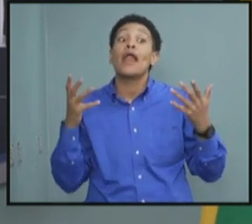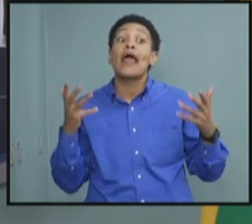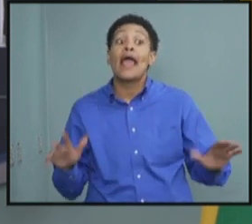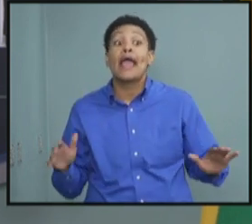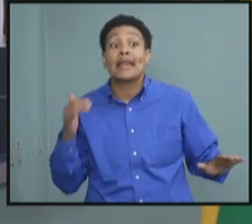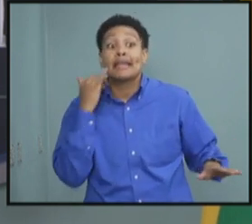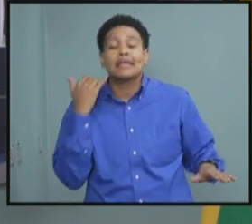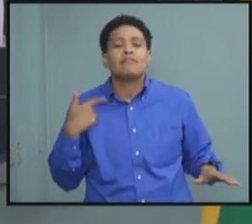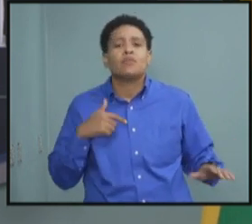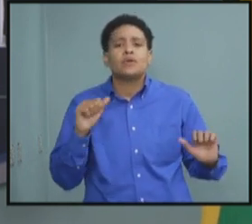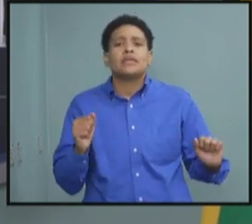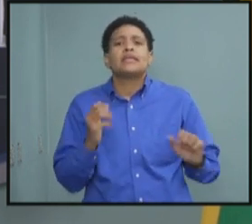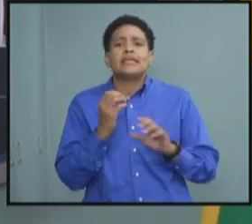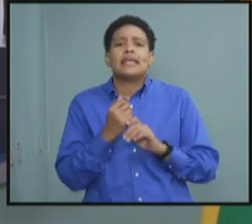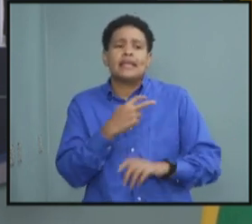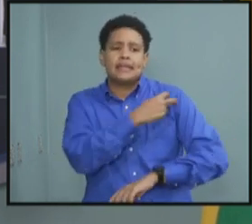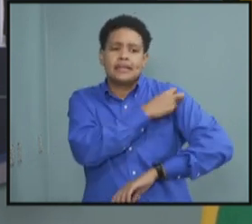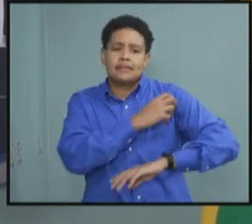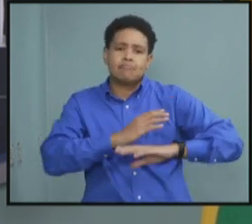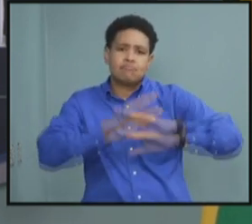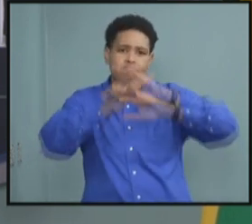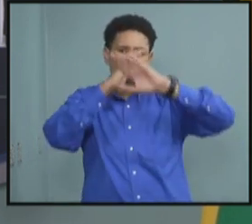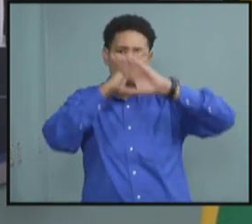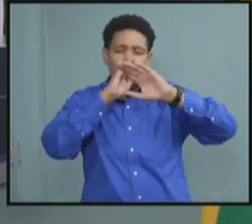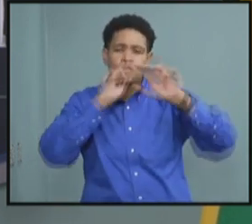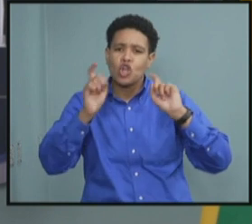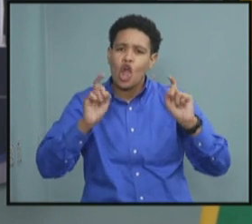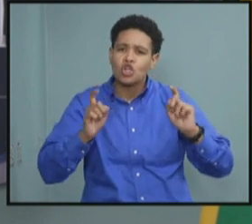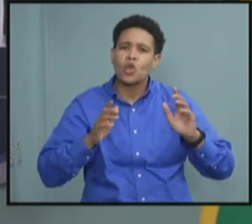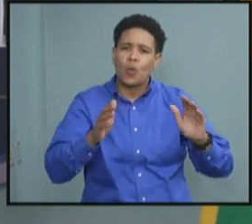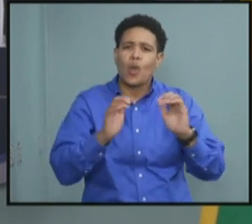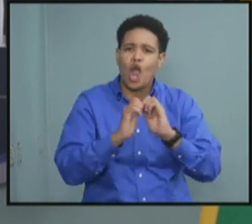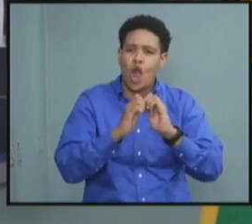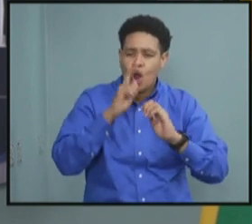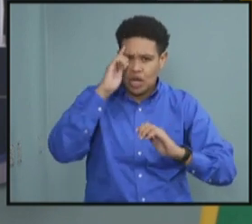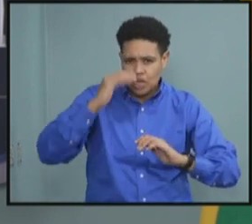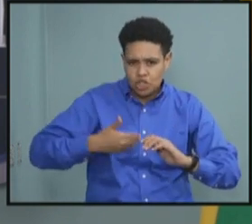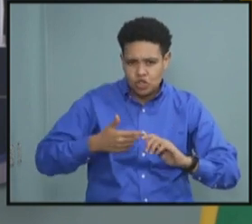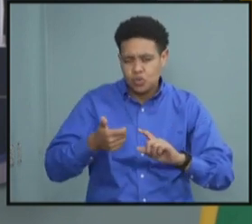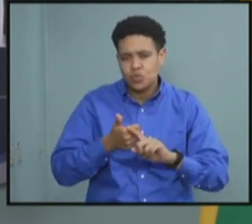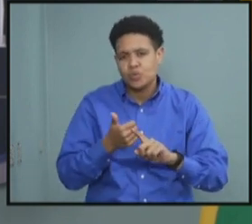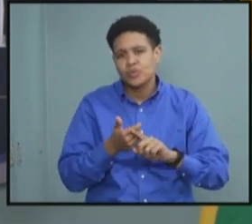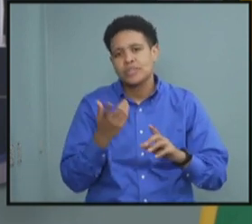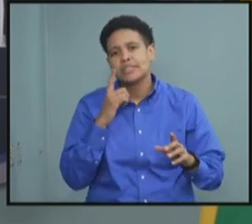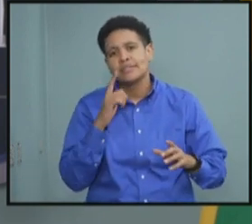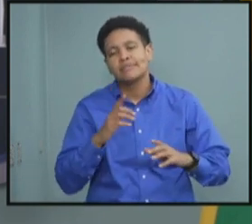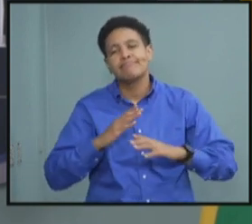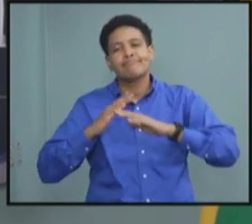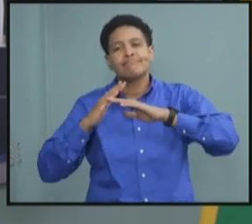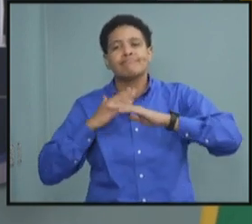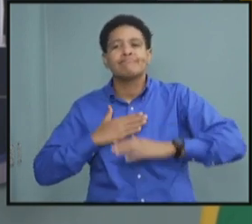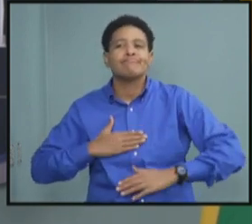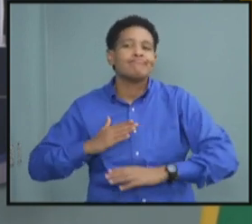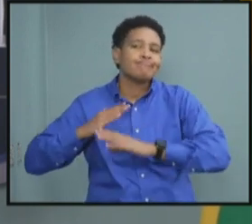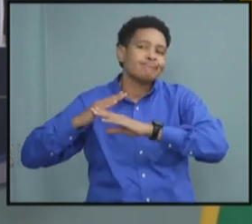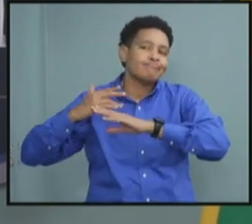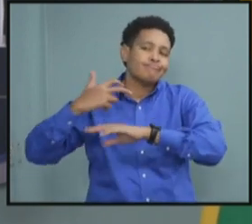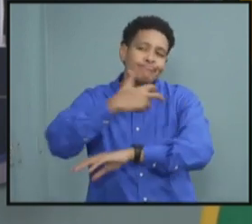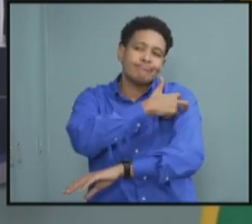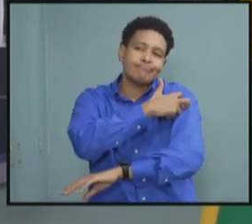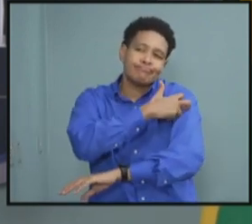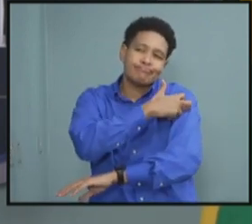get a vaccine, which would be a controlled way of introducing immunity into the